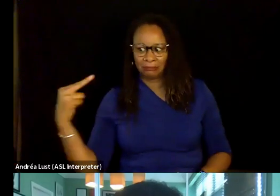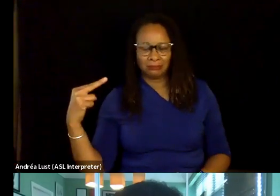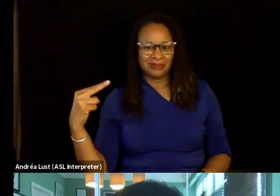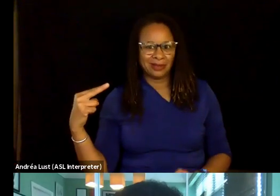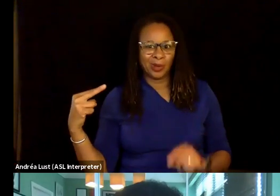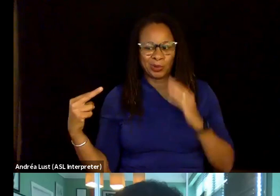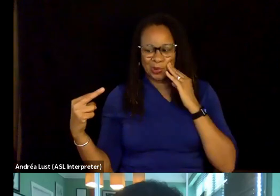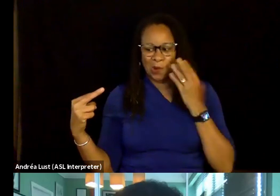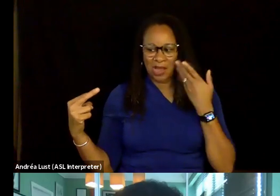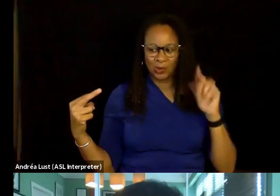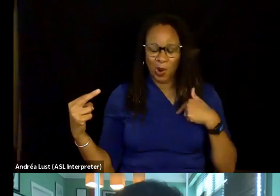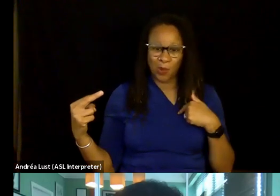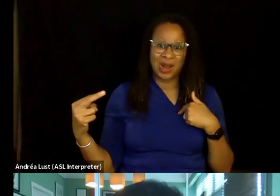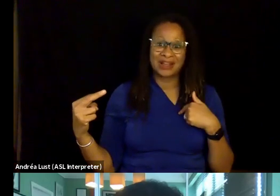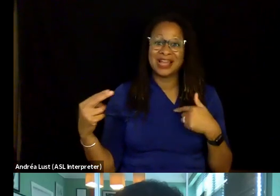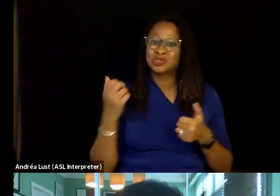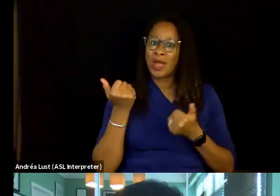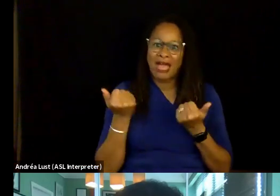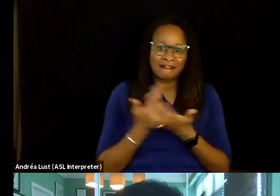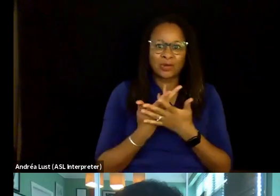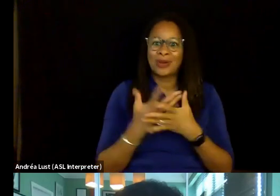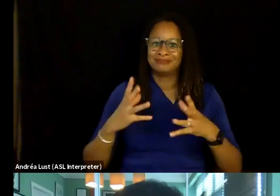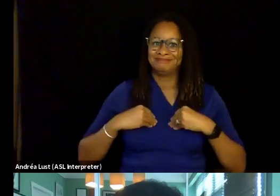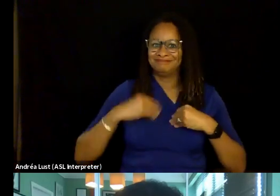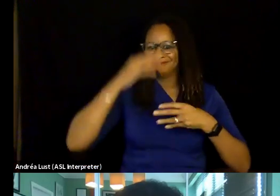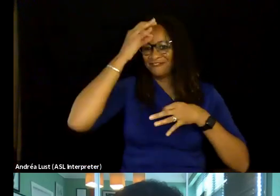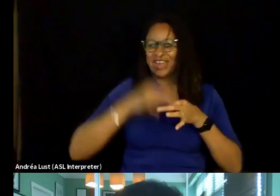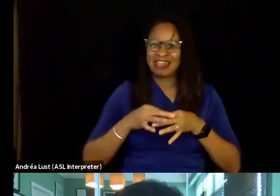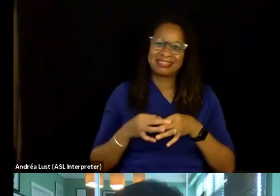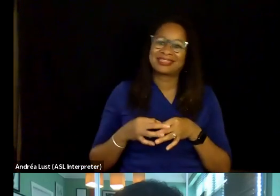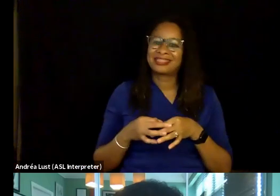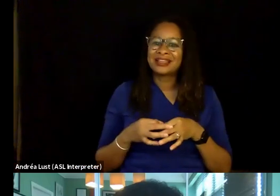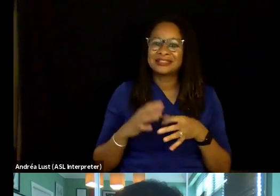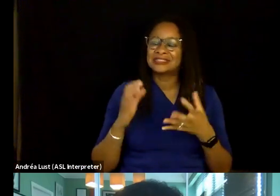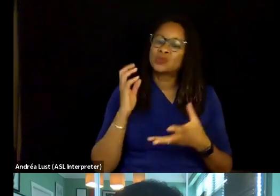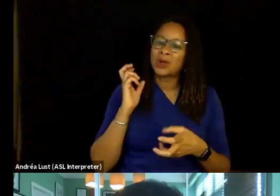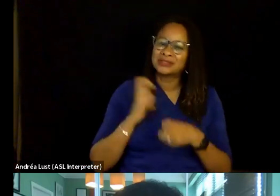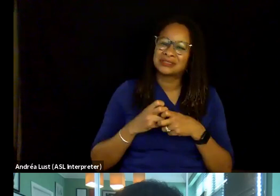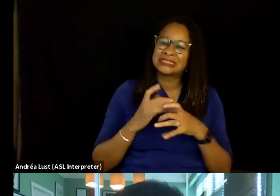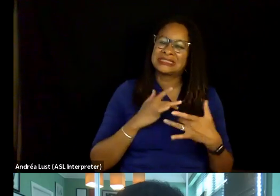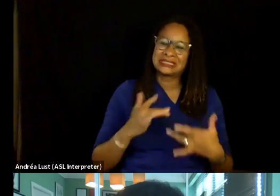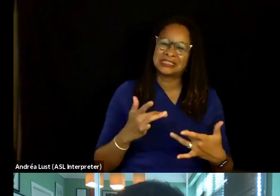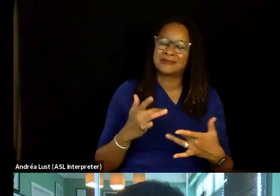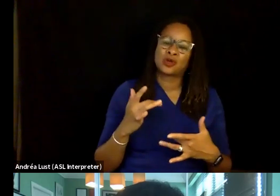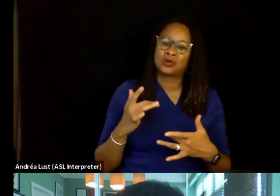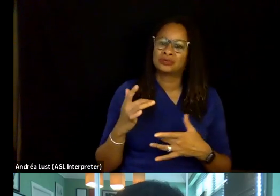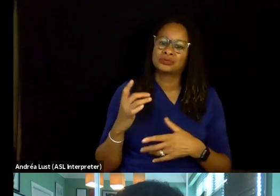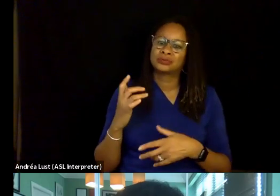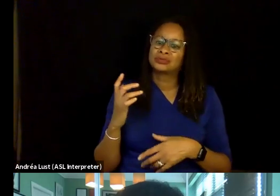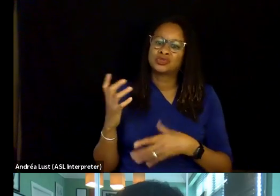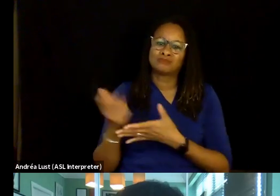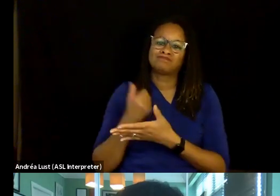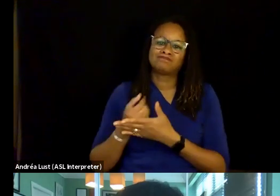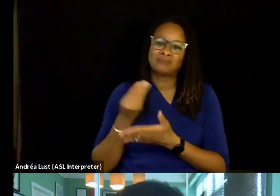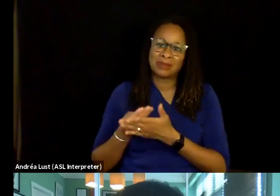it's a leap of faith on everyone's part. So that's why it's difficult to raise money for it. And I think, but the